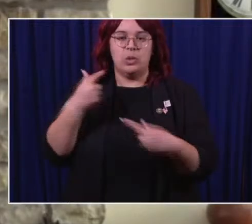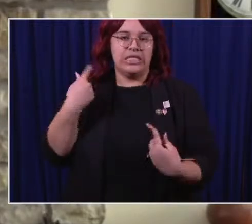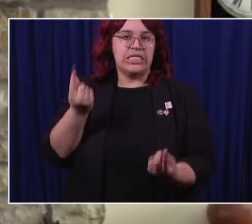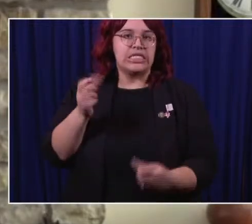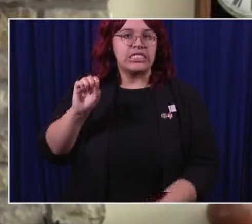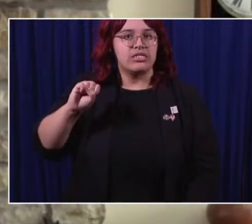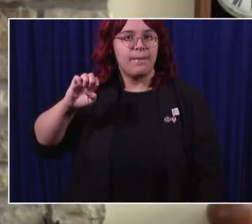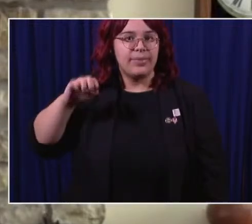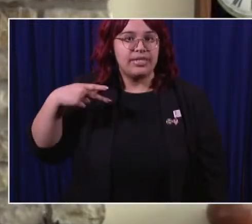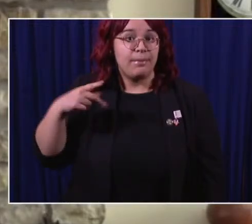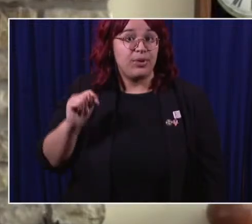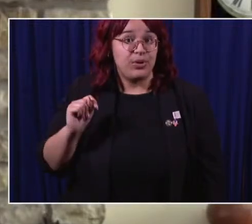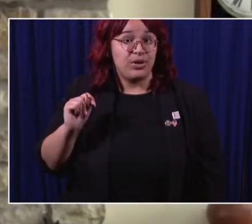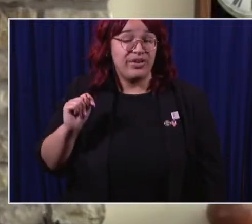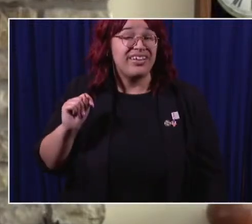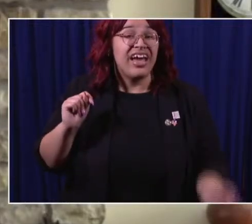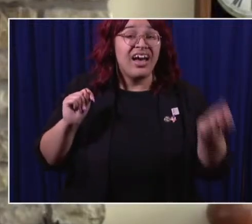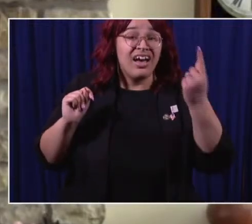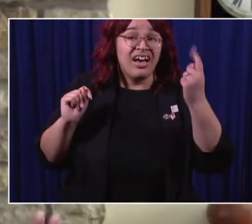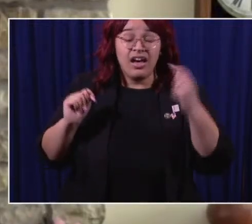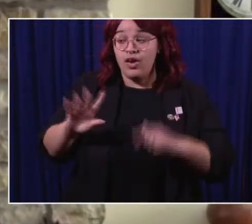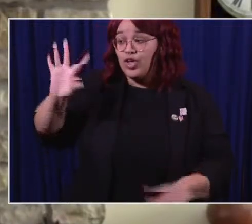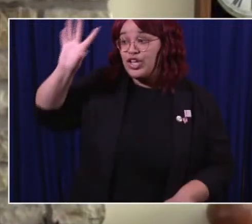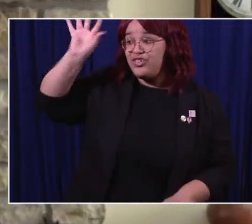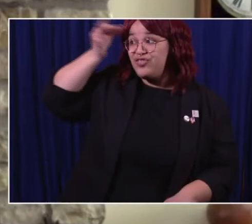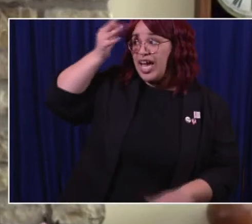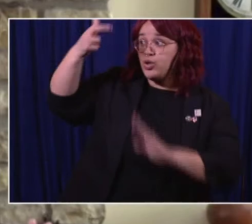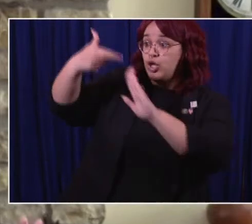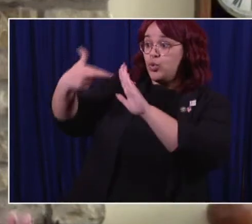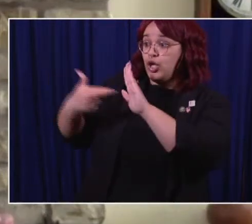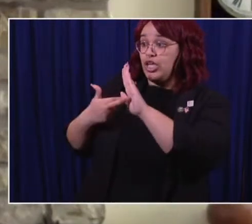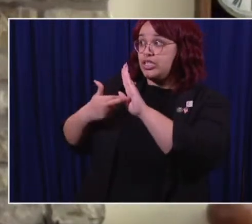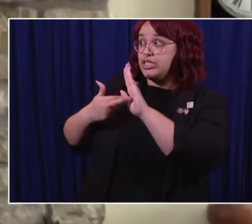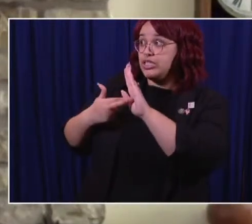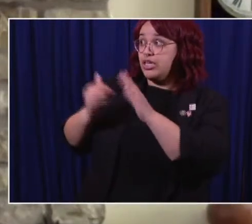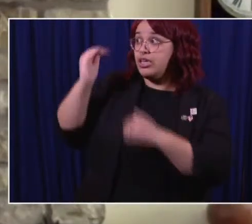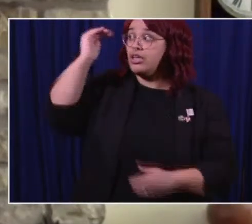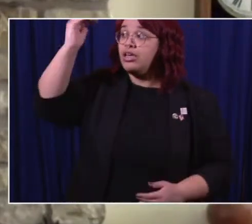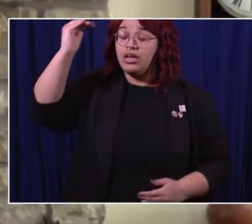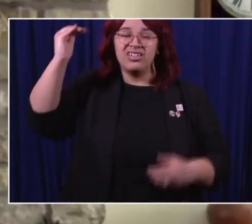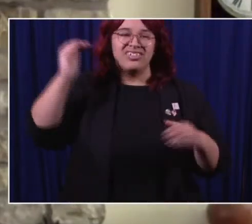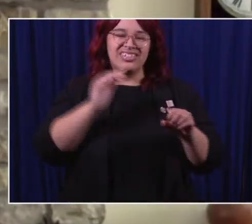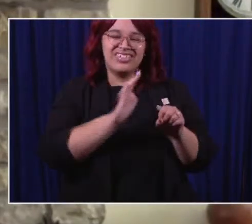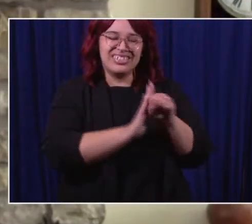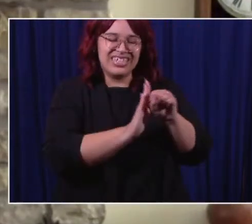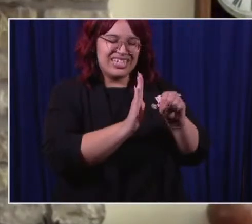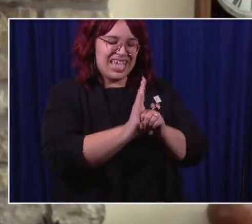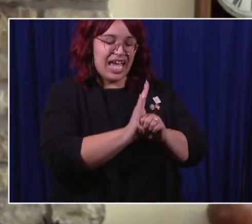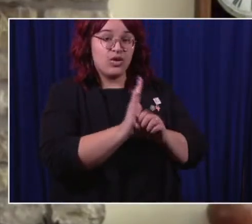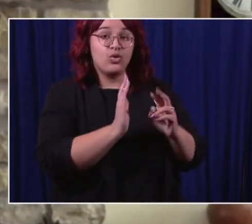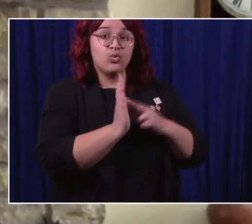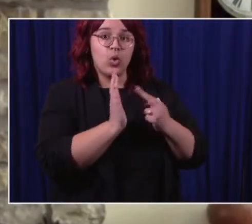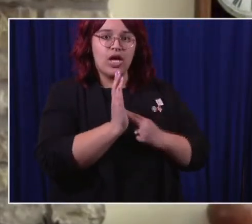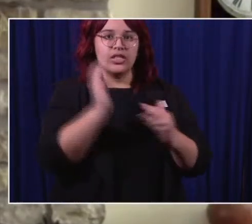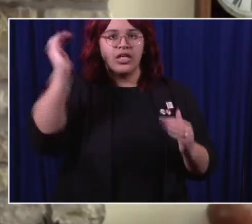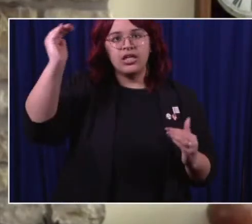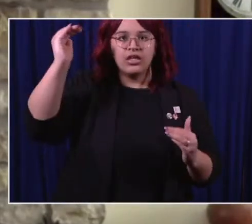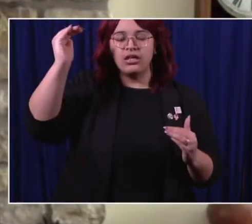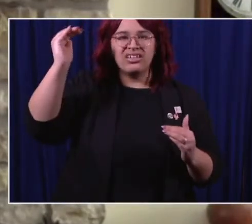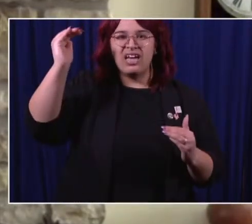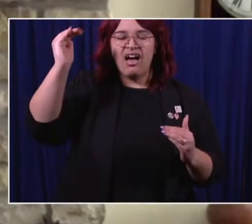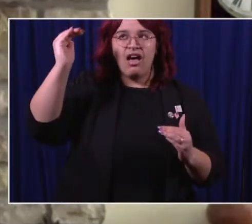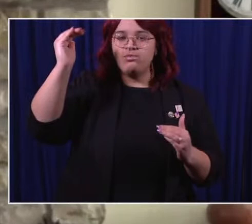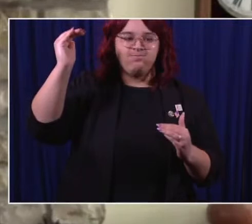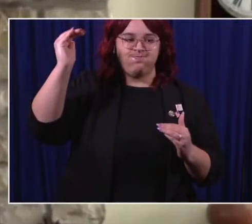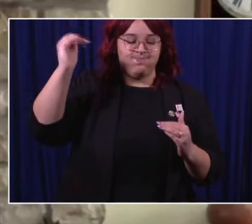they override really anything that the state does. So the nursing